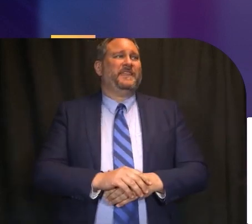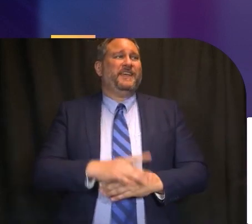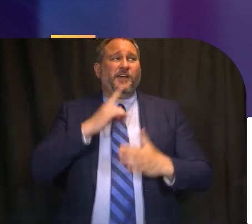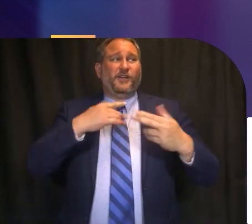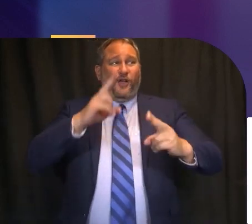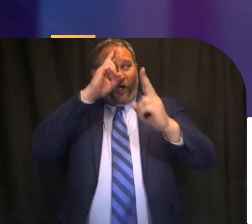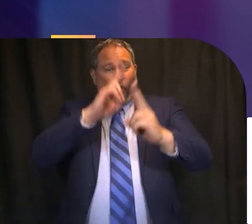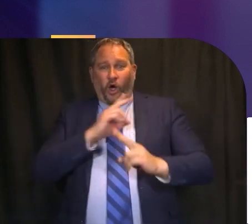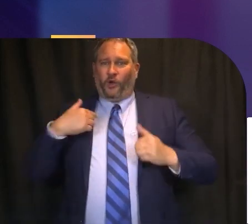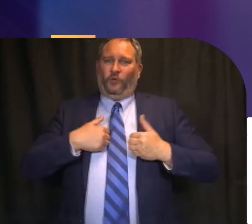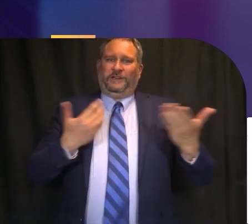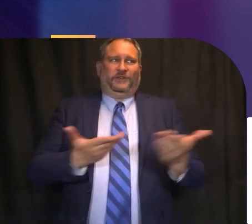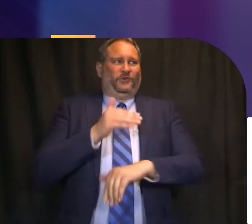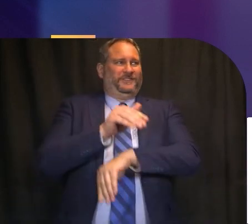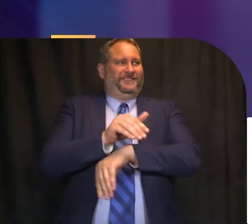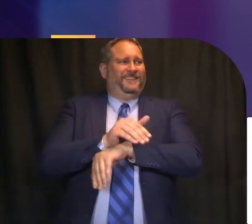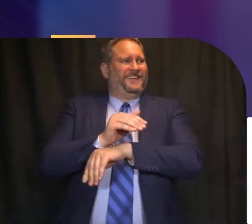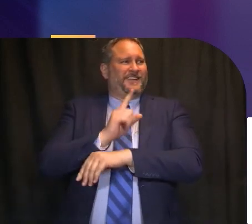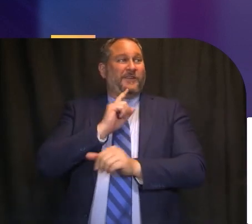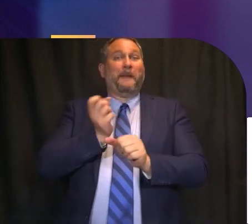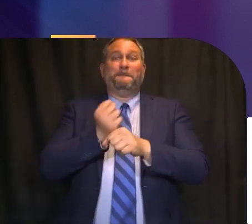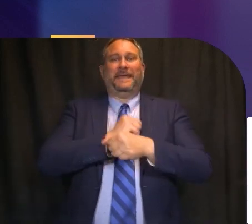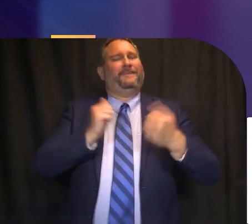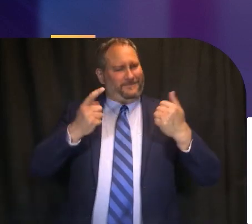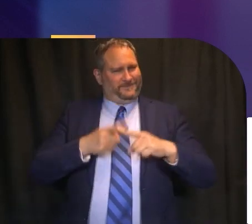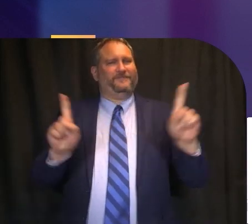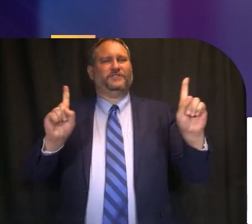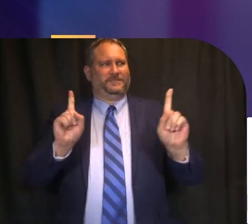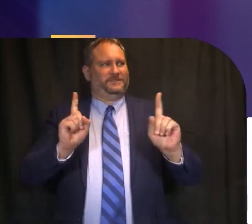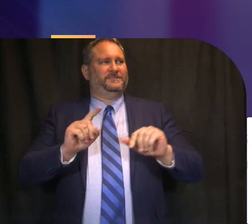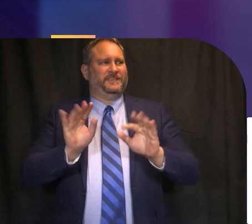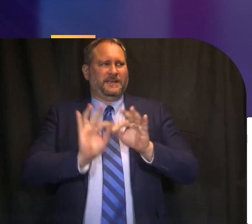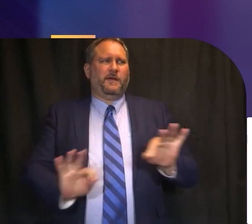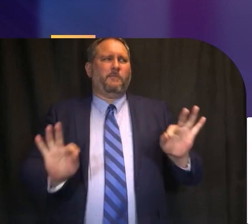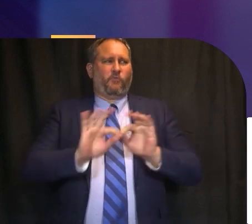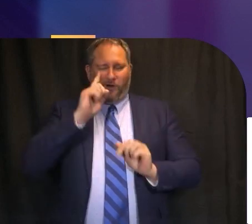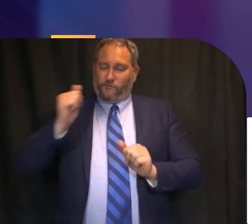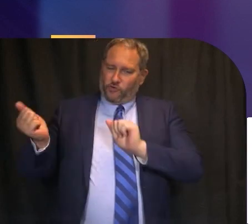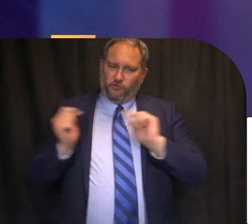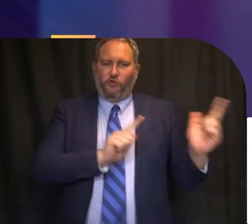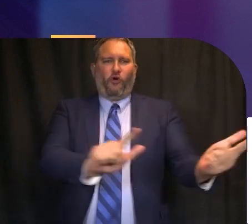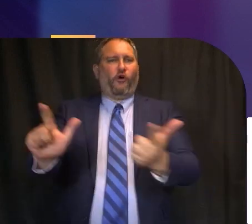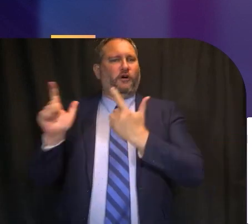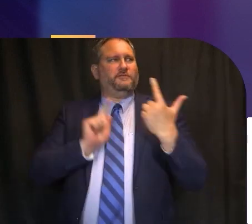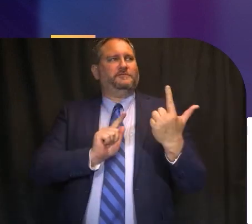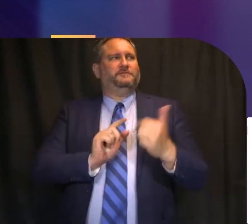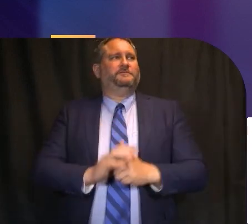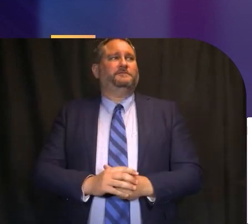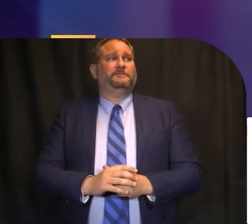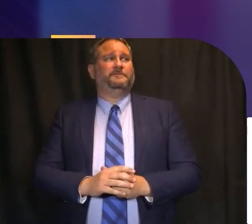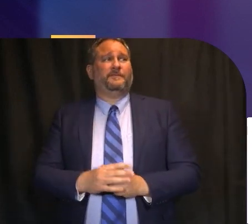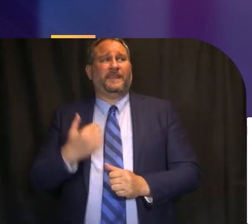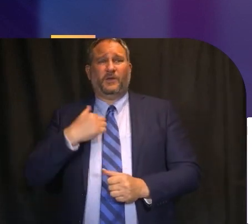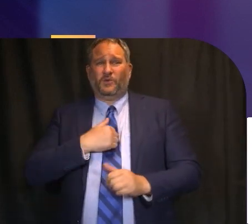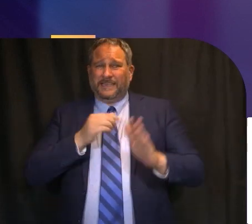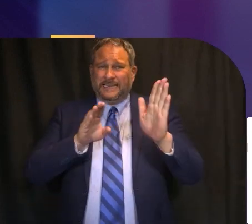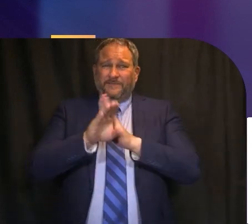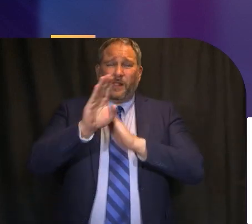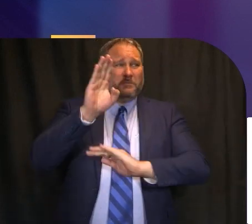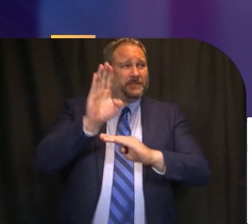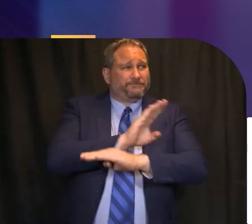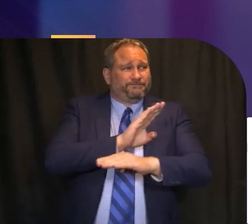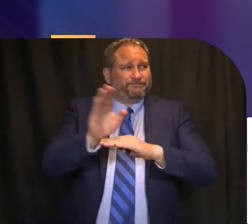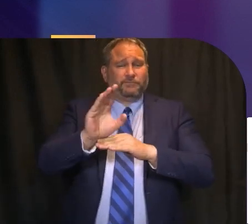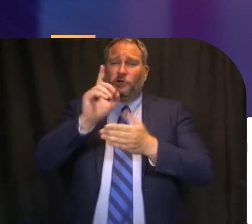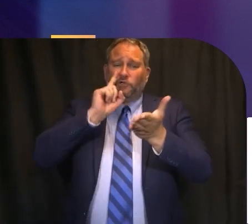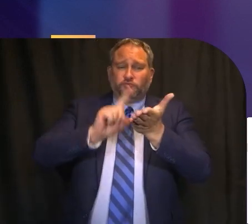us. At Highmark Health, we've developed business resource groups, we have onboarding programs, and we have